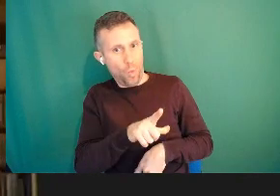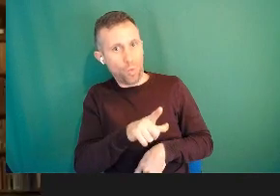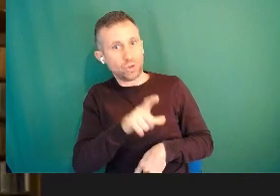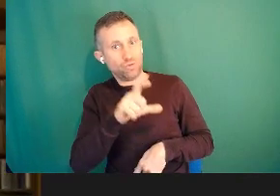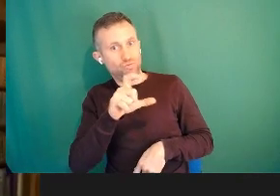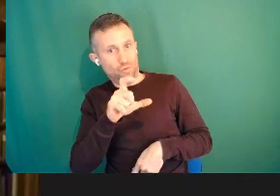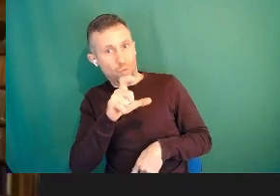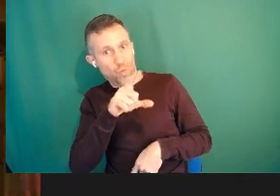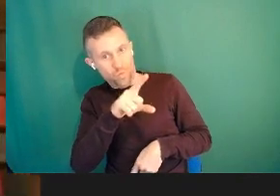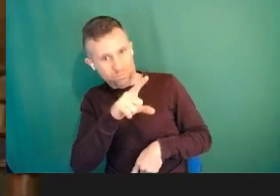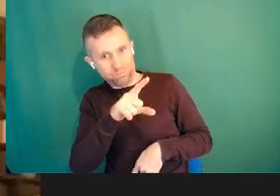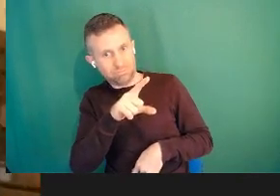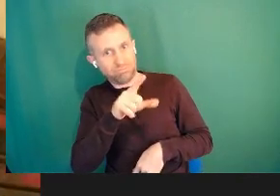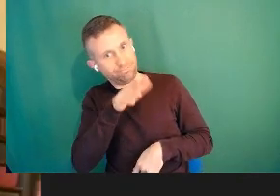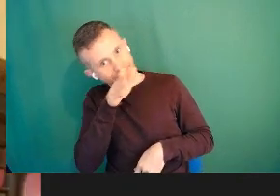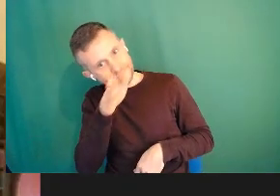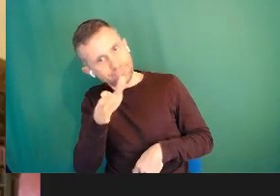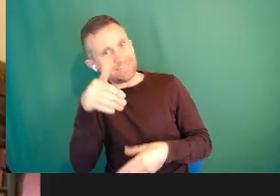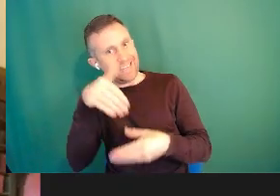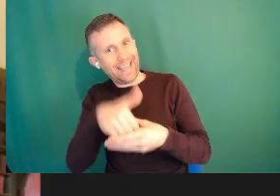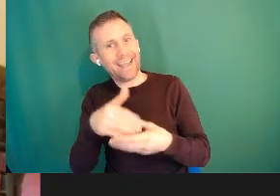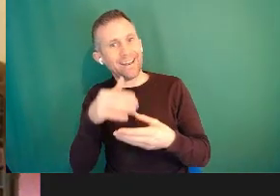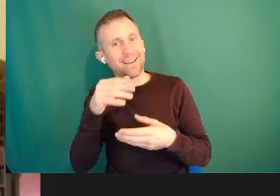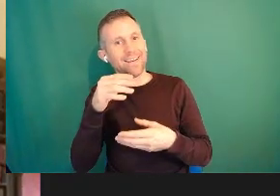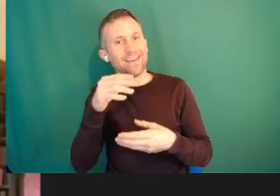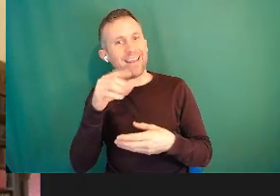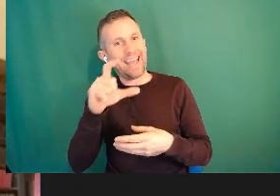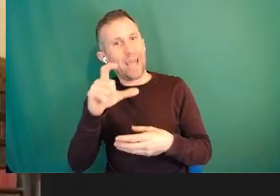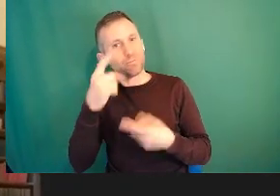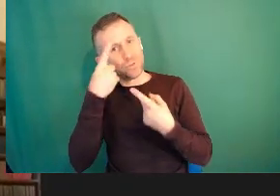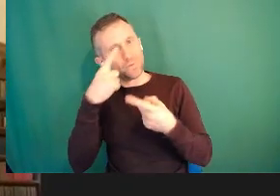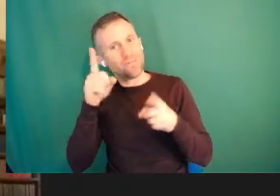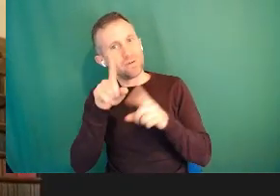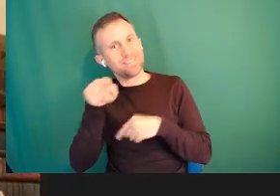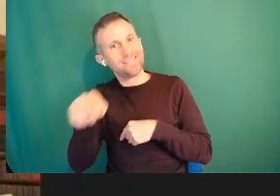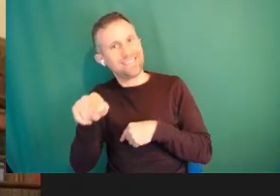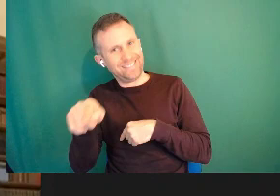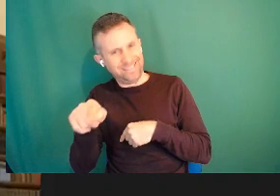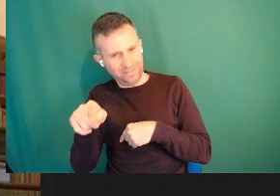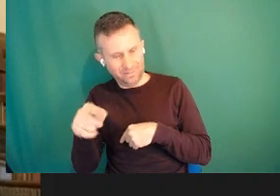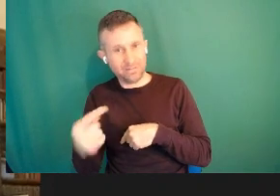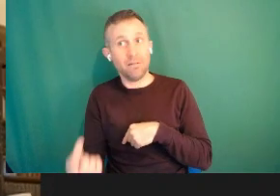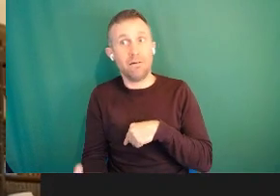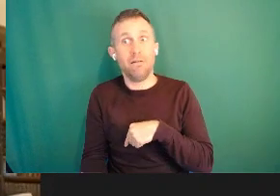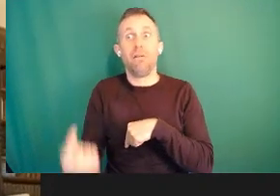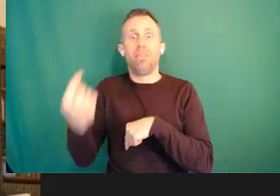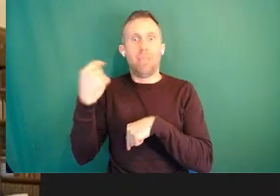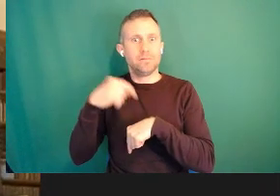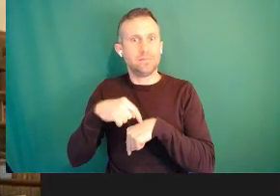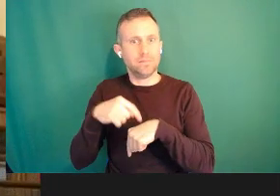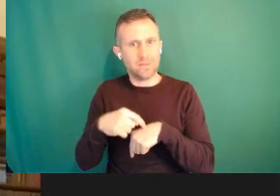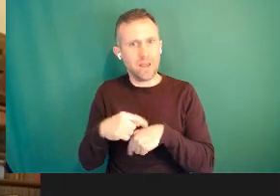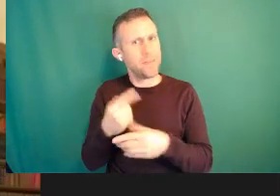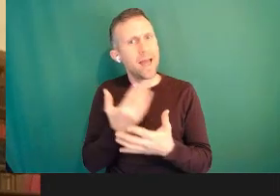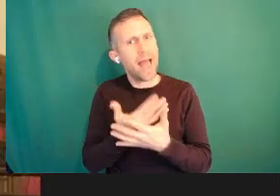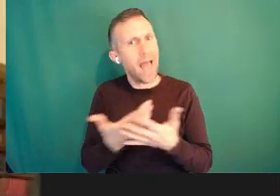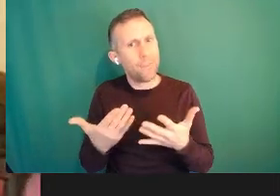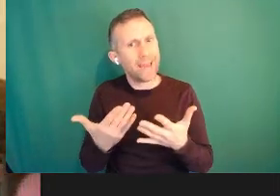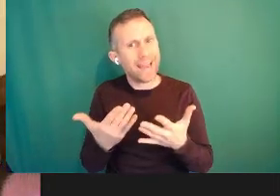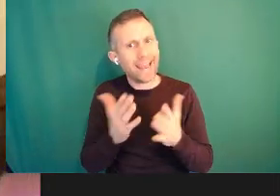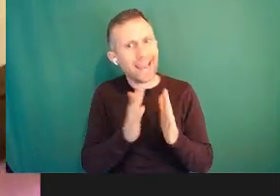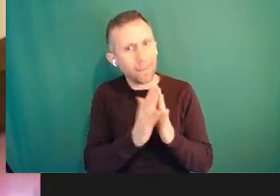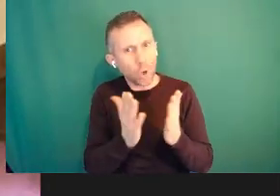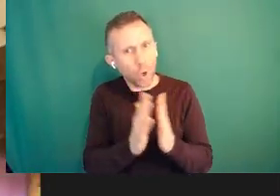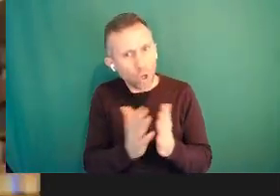it was estimated there's probably about 25,000 books in the house. They came and they had a look at the books, and Bamber was here and told them his